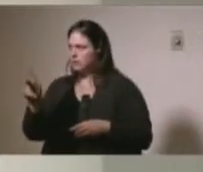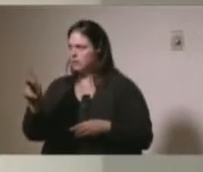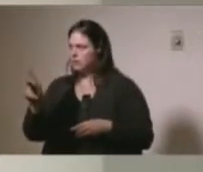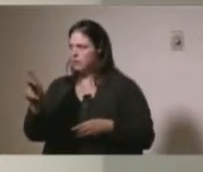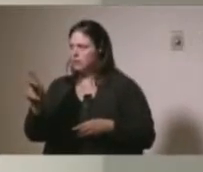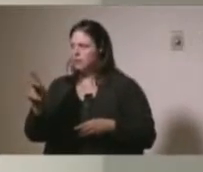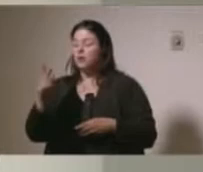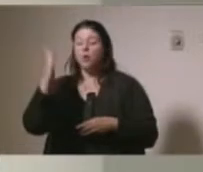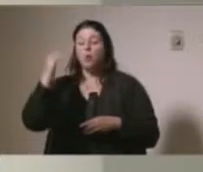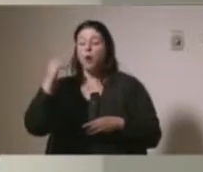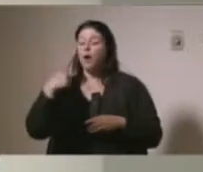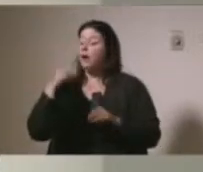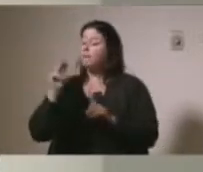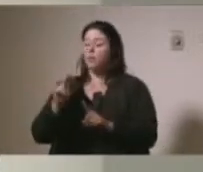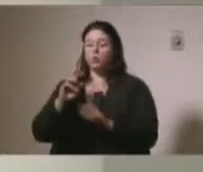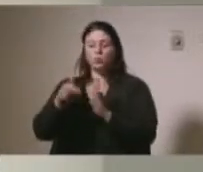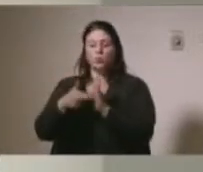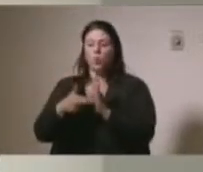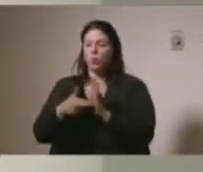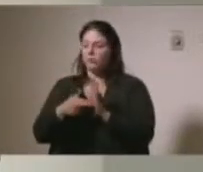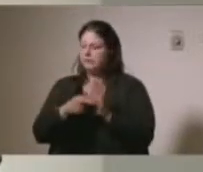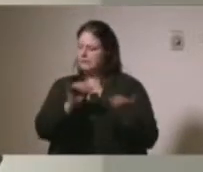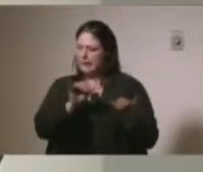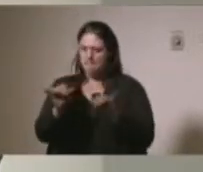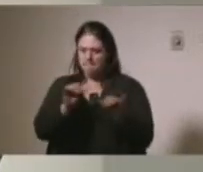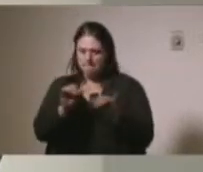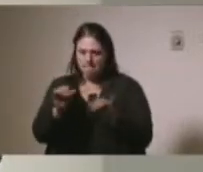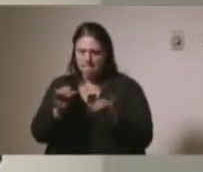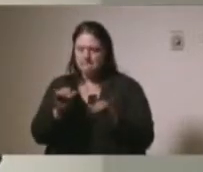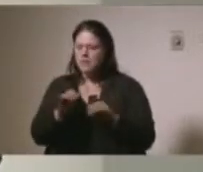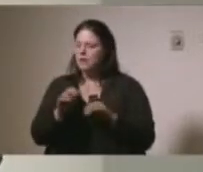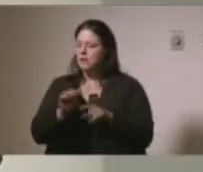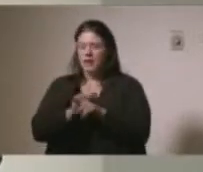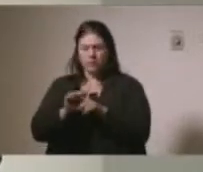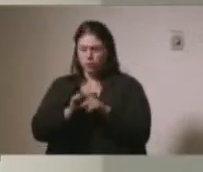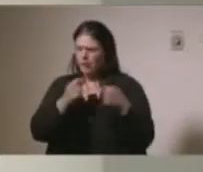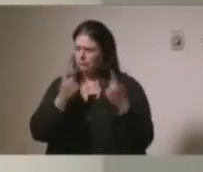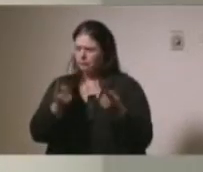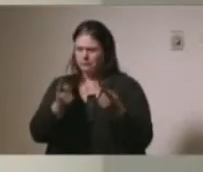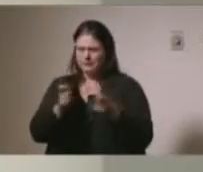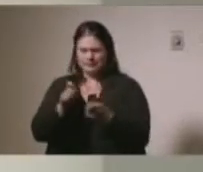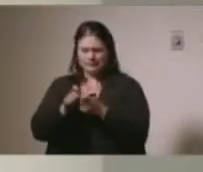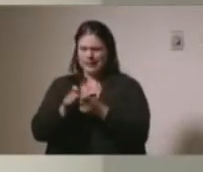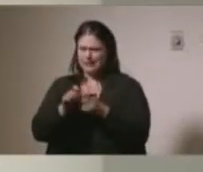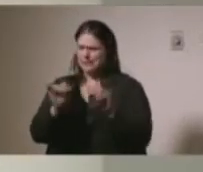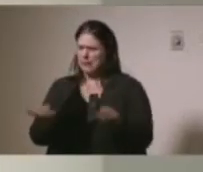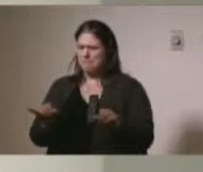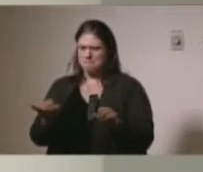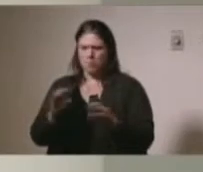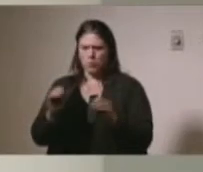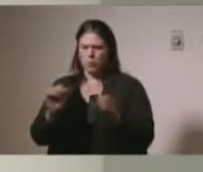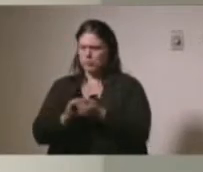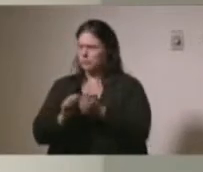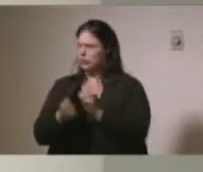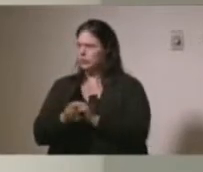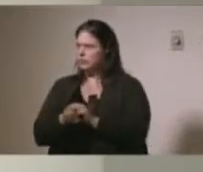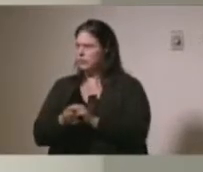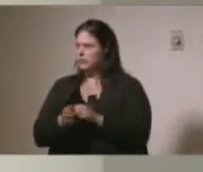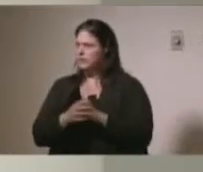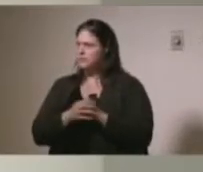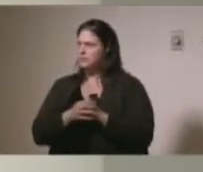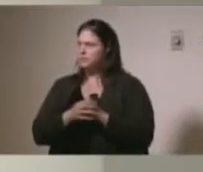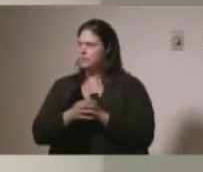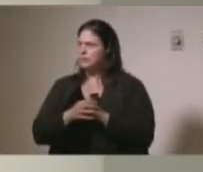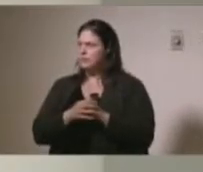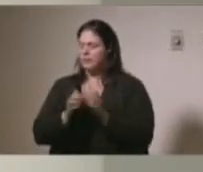the roles are similar and the training over the years has been exactly the same. New Zealand Post appears to see